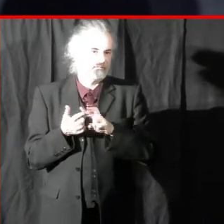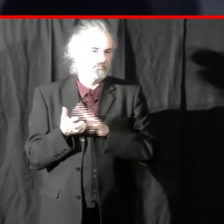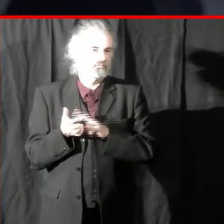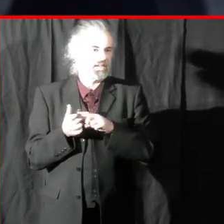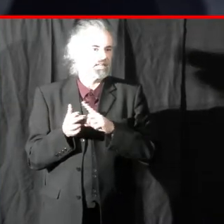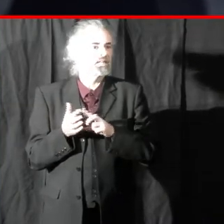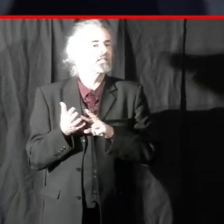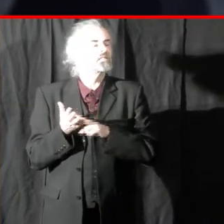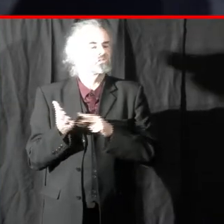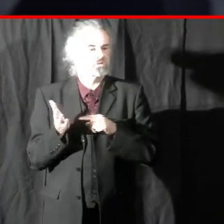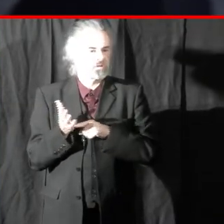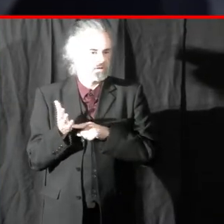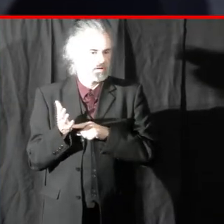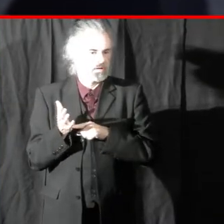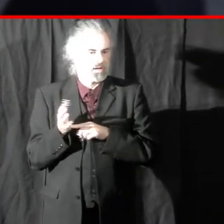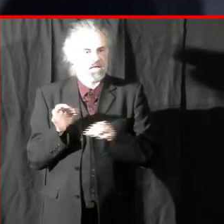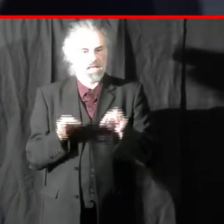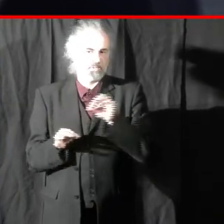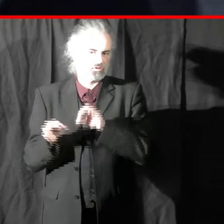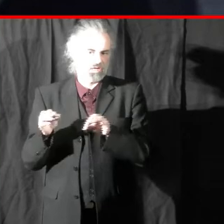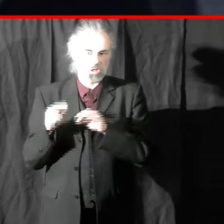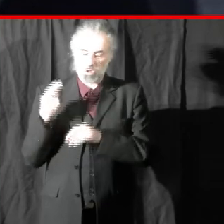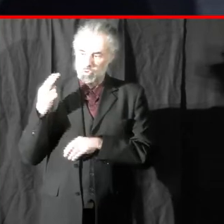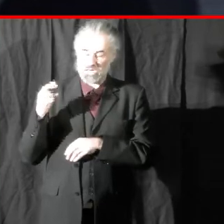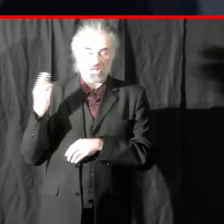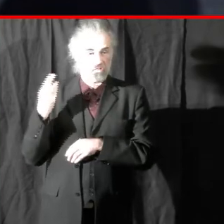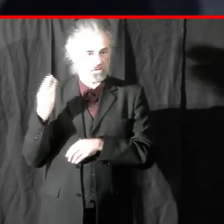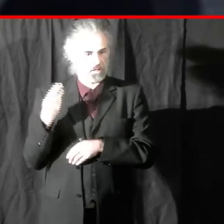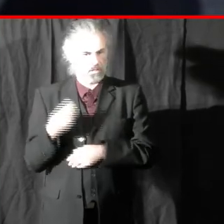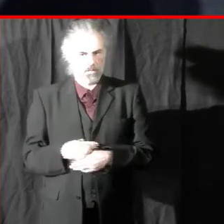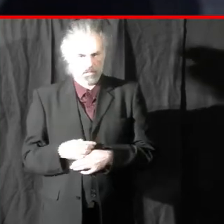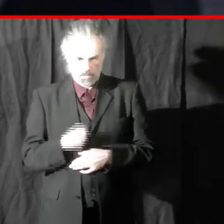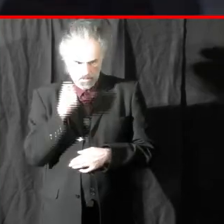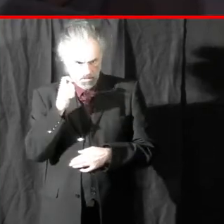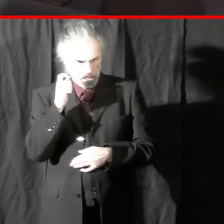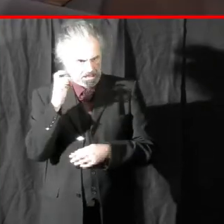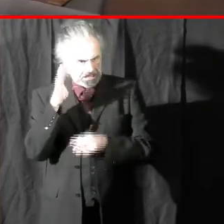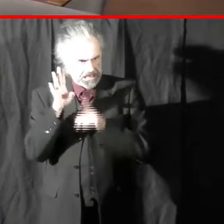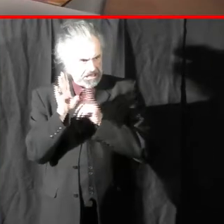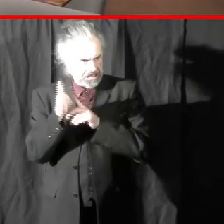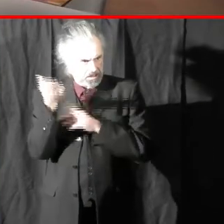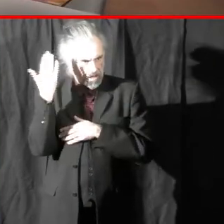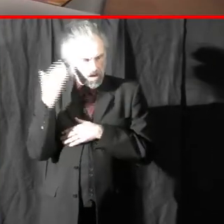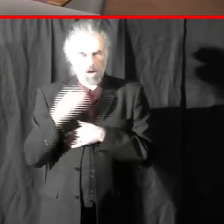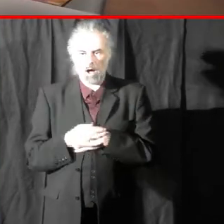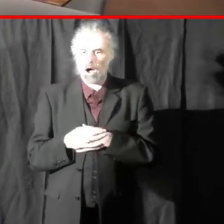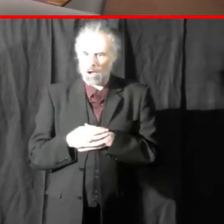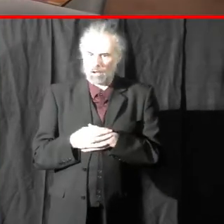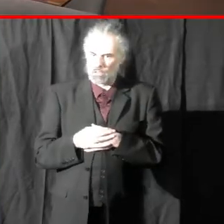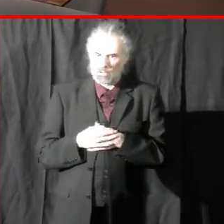2013. Right, so almost a decade ago then. Yeah, so it stood the test of time.